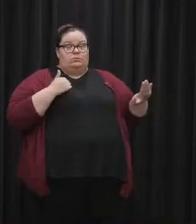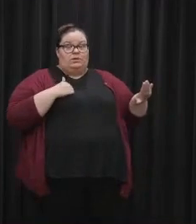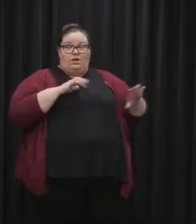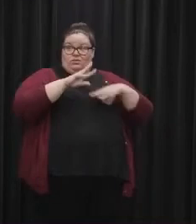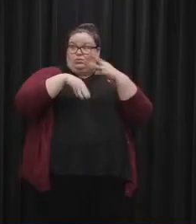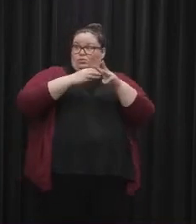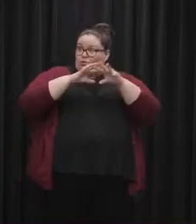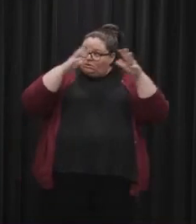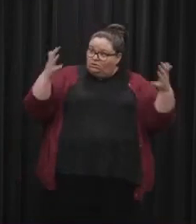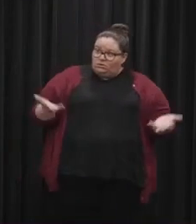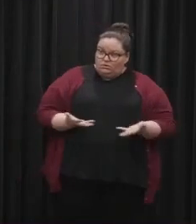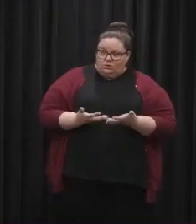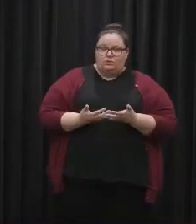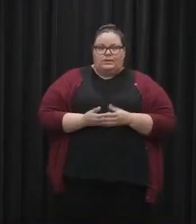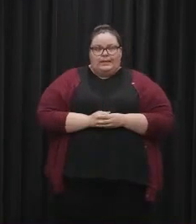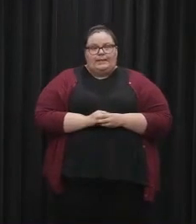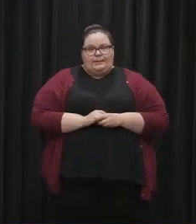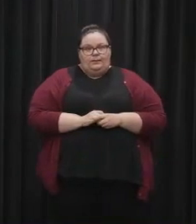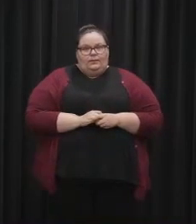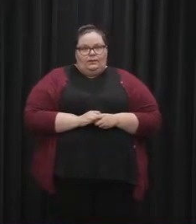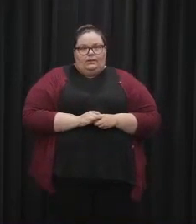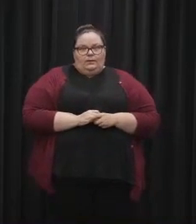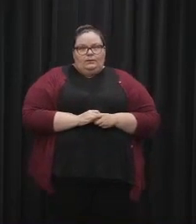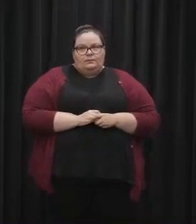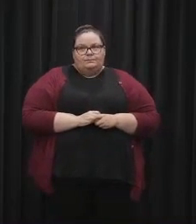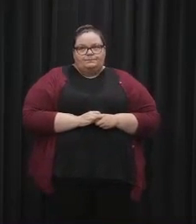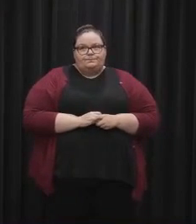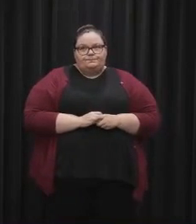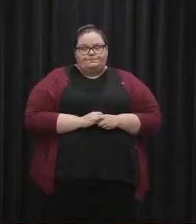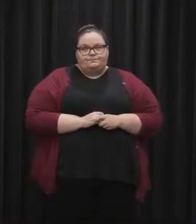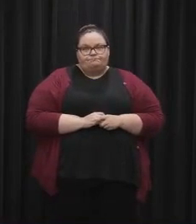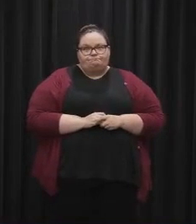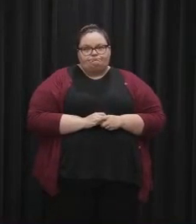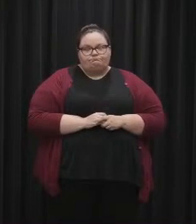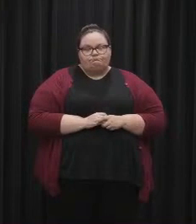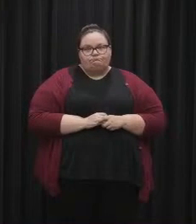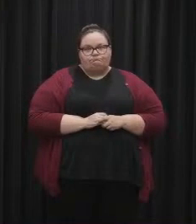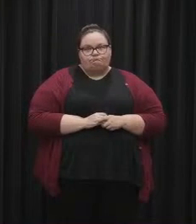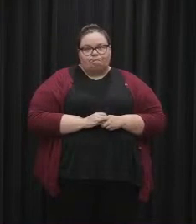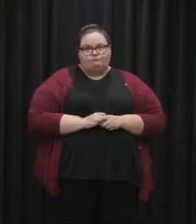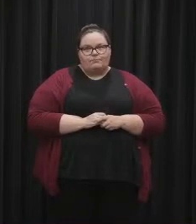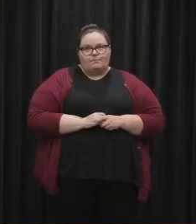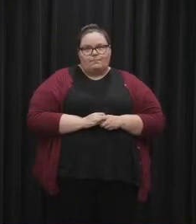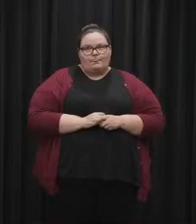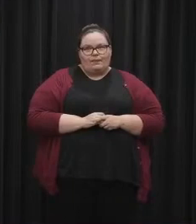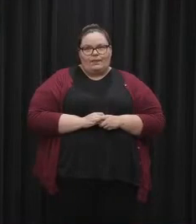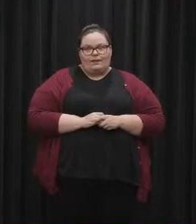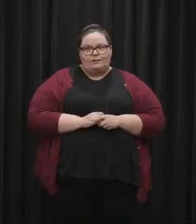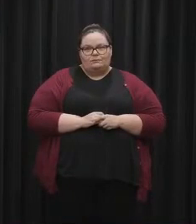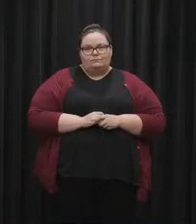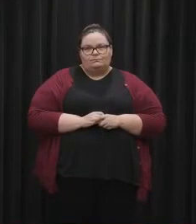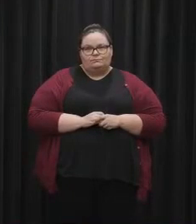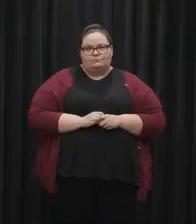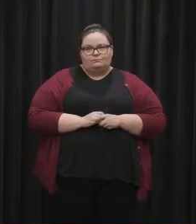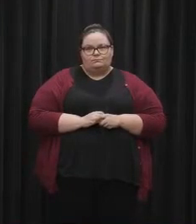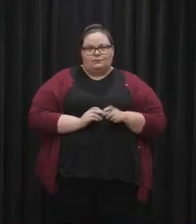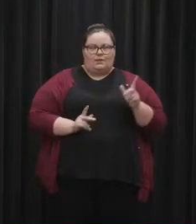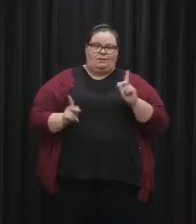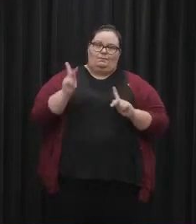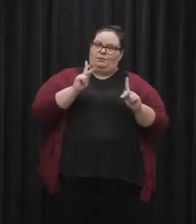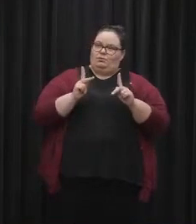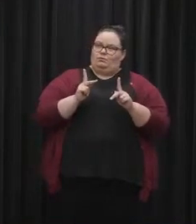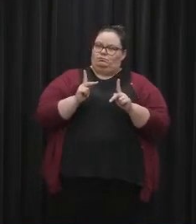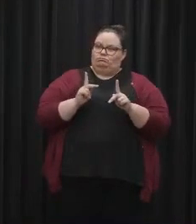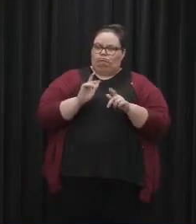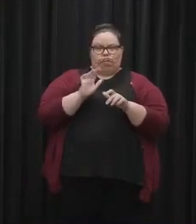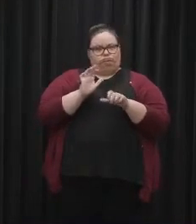world. I know that those people wouldn't do this job regardless of the day or the time, but the fact that they're making the